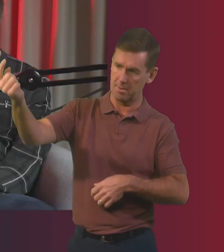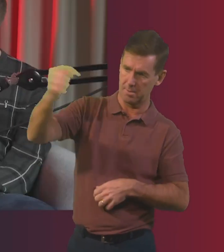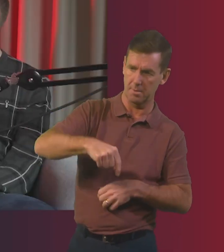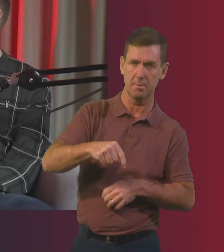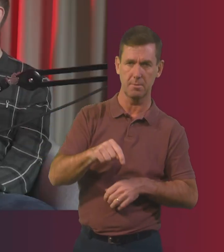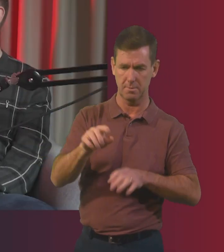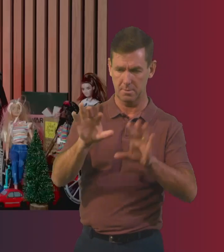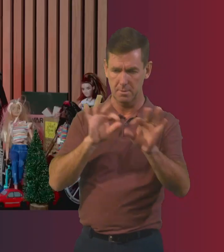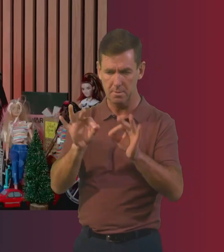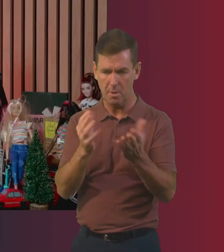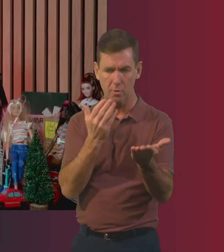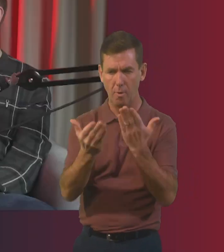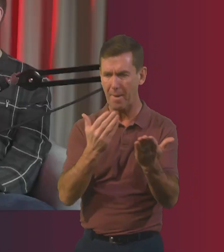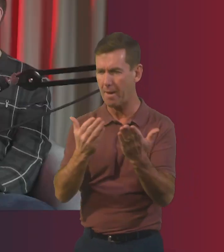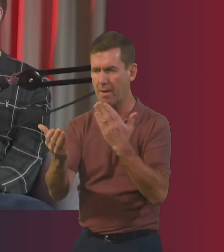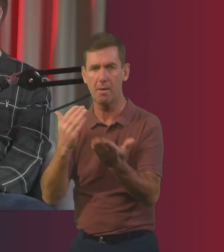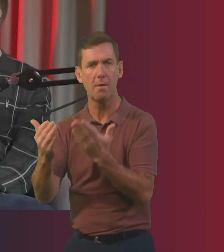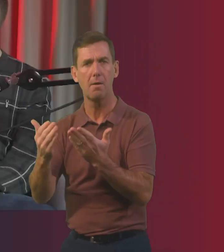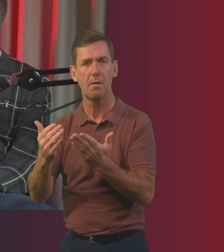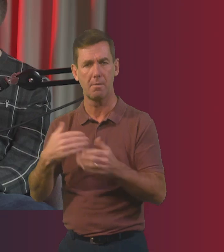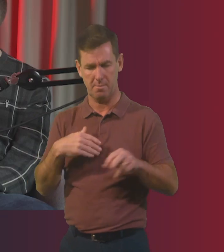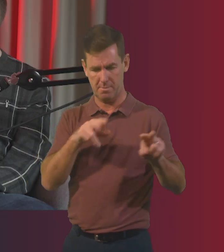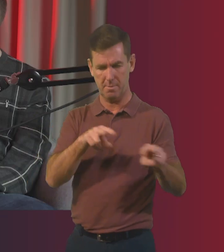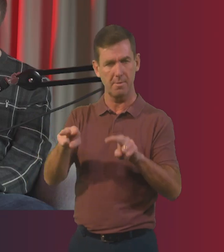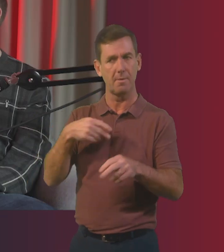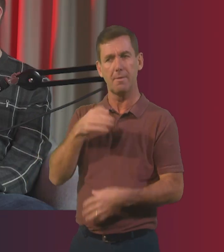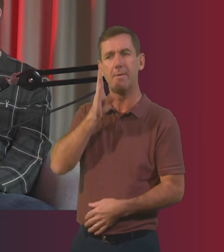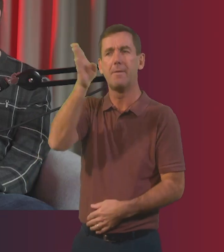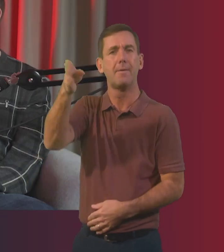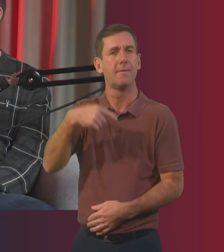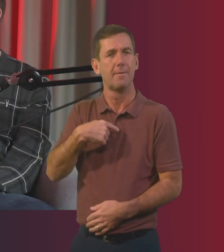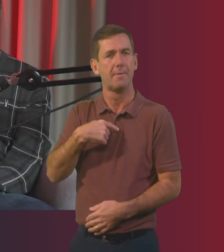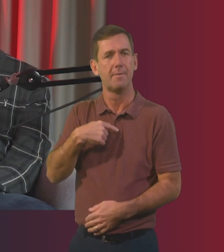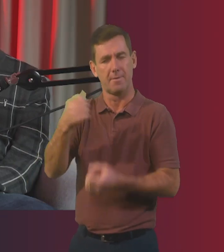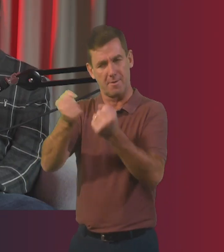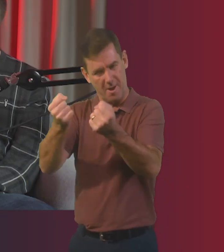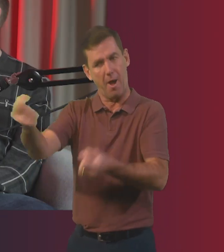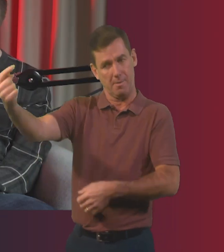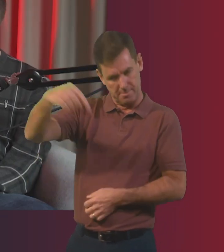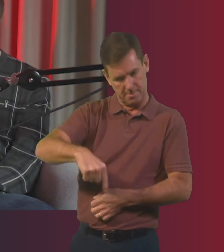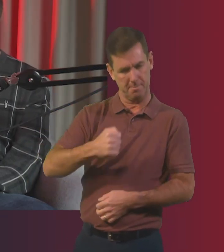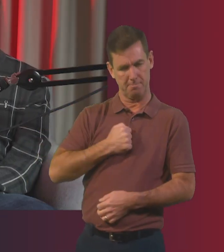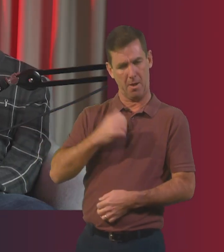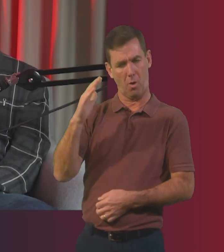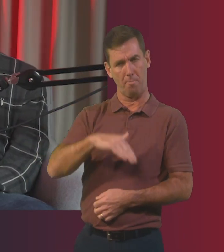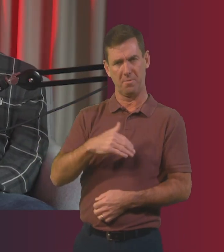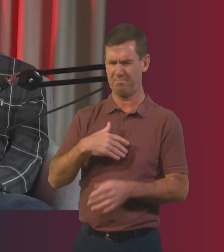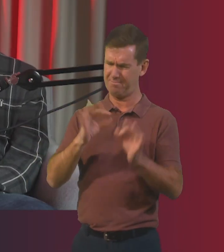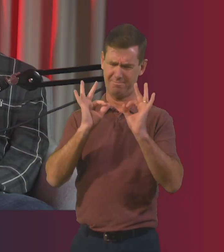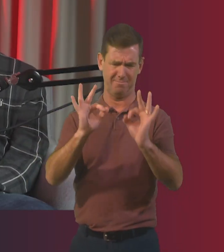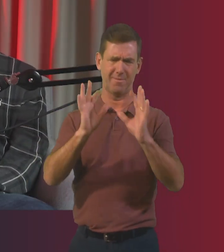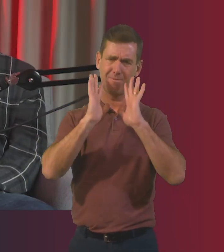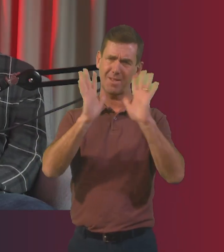selection so they can compare. That's so good. There and then, and it's not too much of a hassle getting out to a dealership to do. And it's fantastic if they can do that.